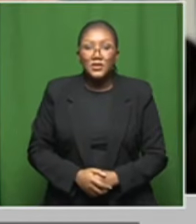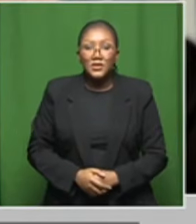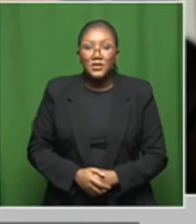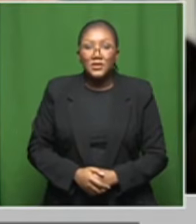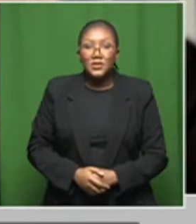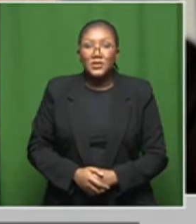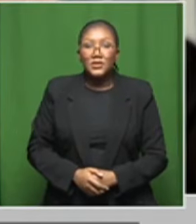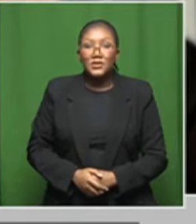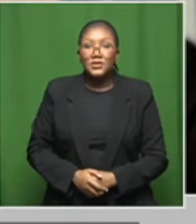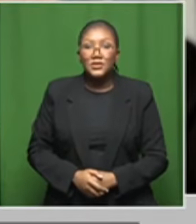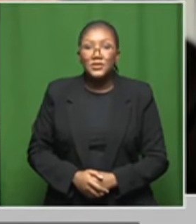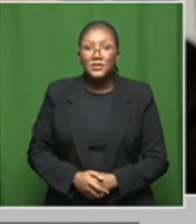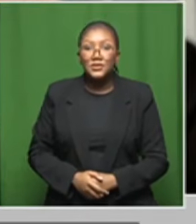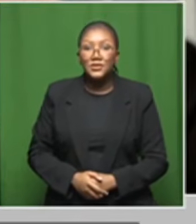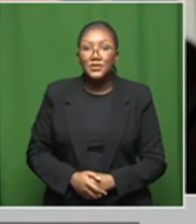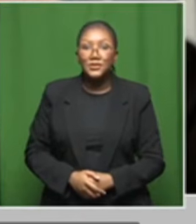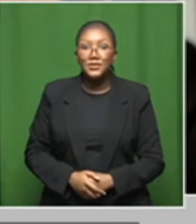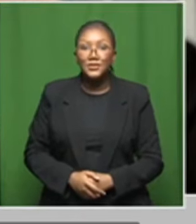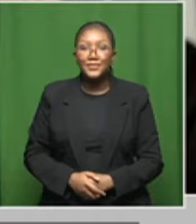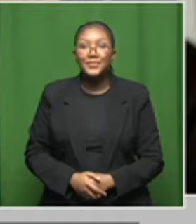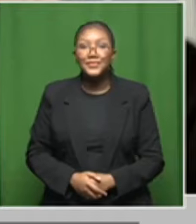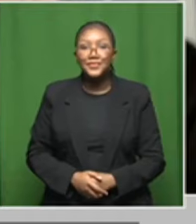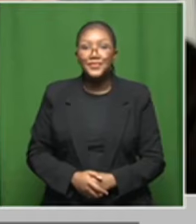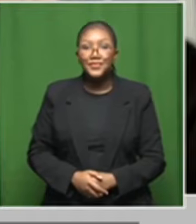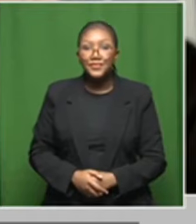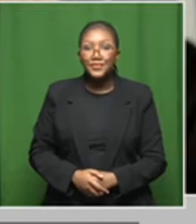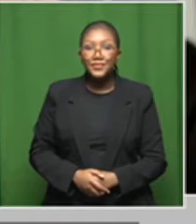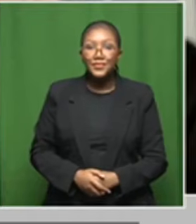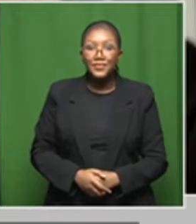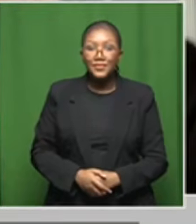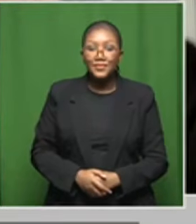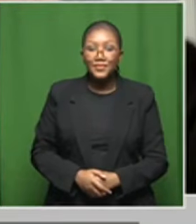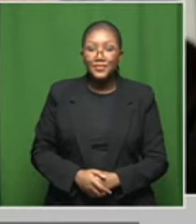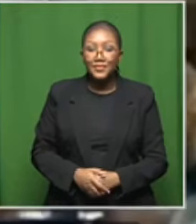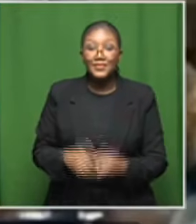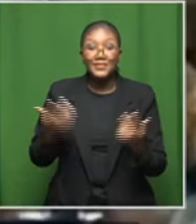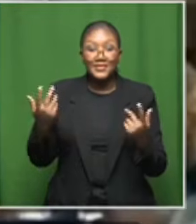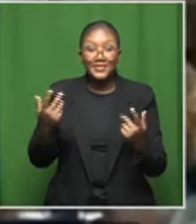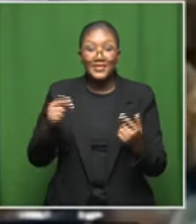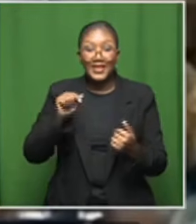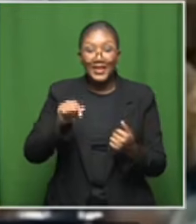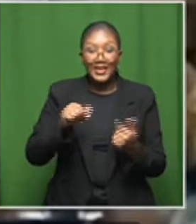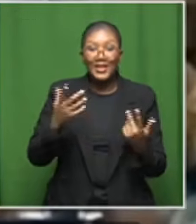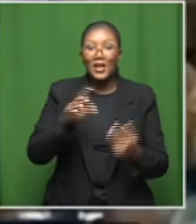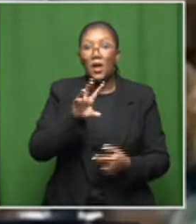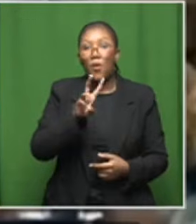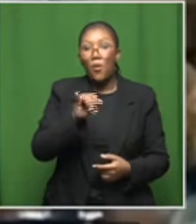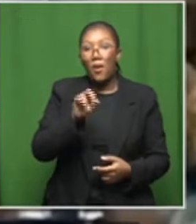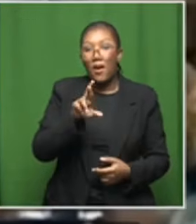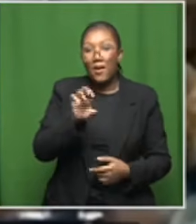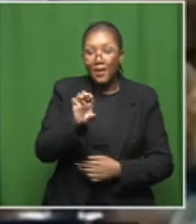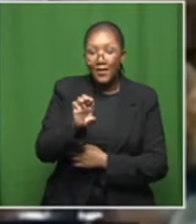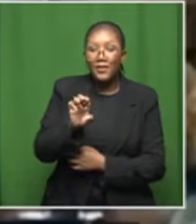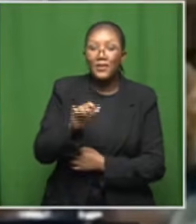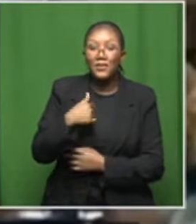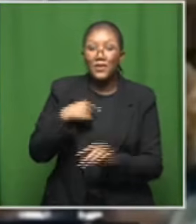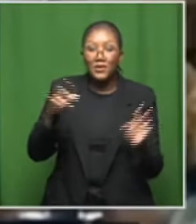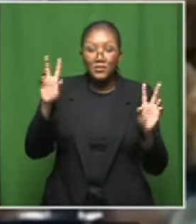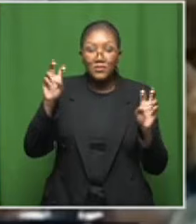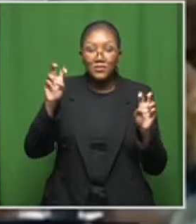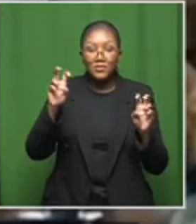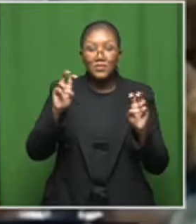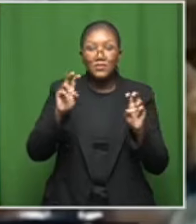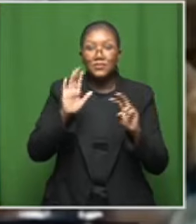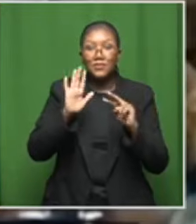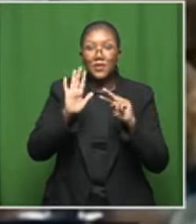Well, you're right. Wire is sort of a metaphor for what we hope to achieve as a foundation. Wire